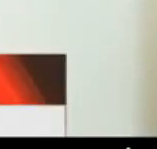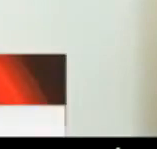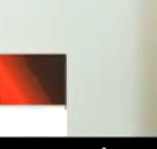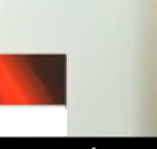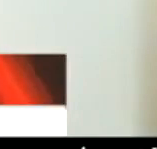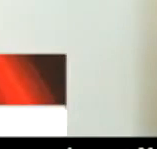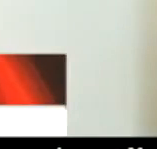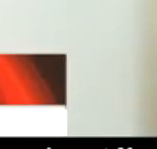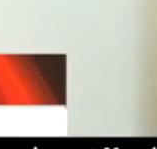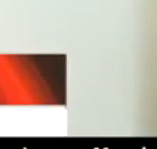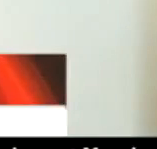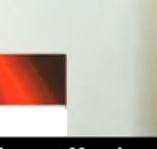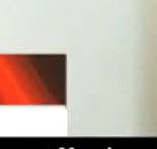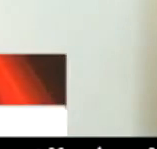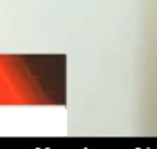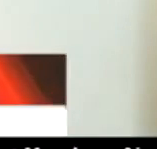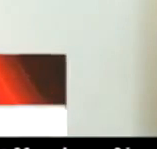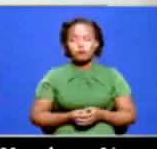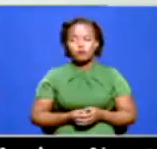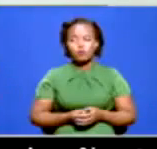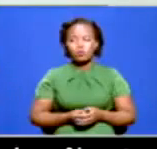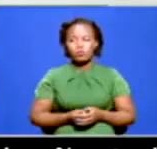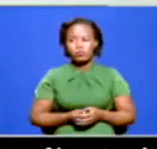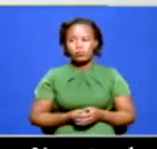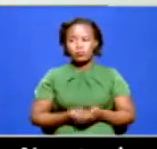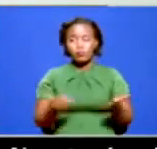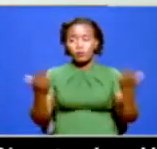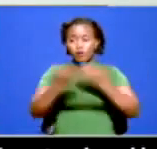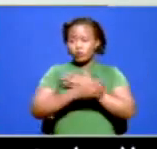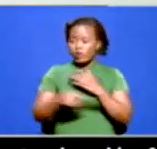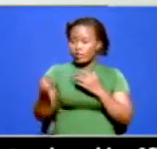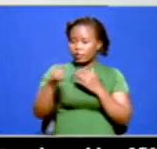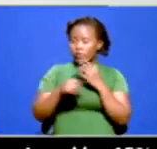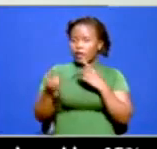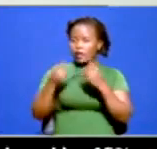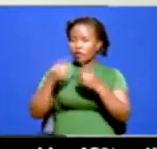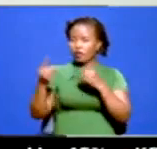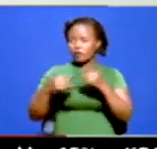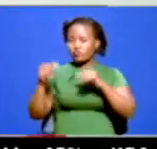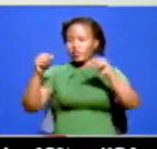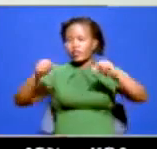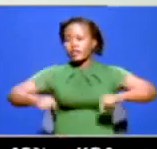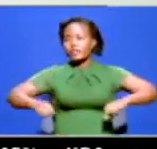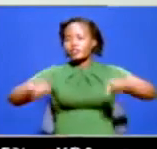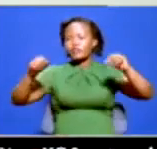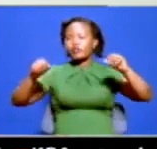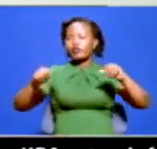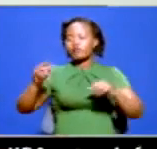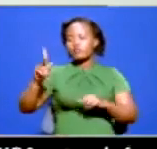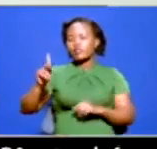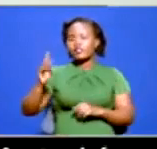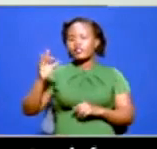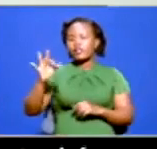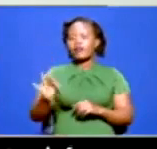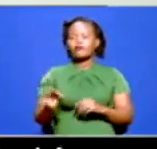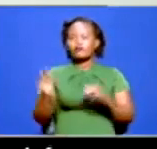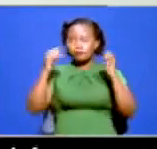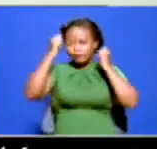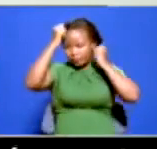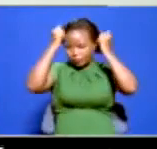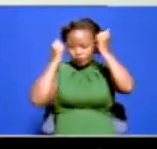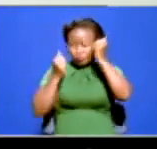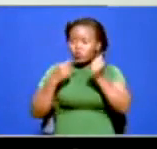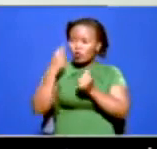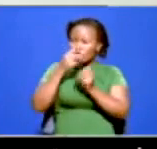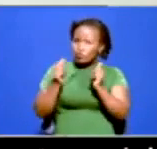All right, on Extra Mile tonight, we are talking to the Chief of Defense Forces, General Robert Kariuki Kibochi, who is with us, and